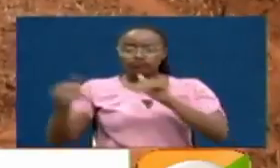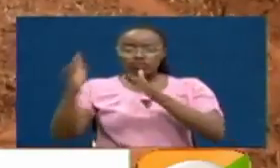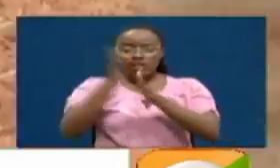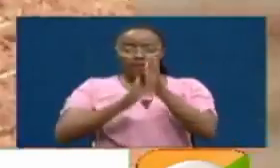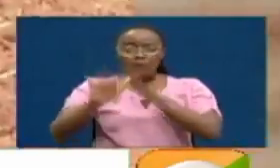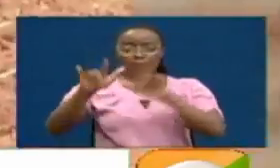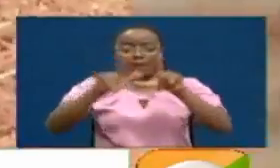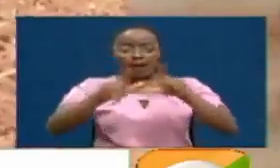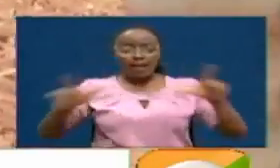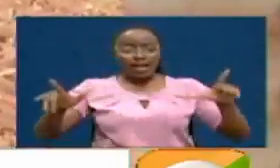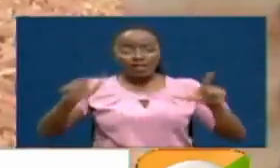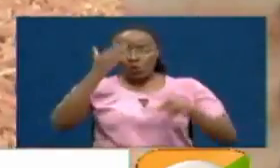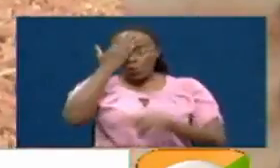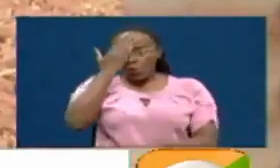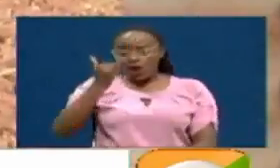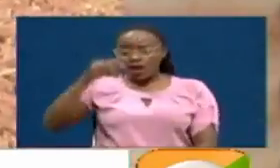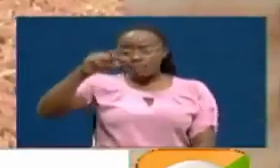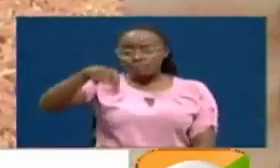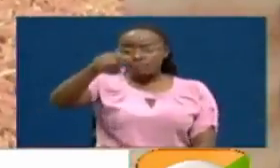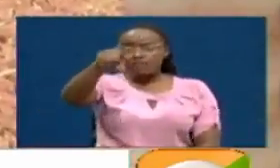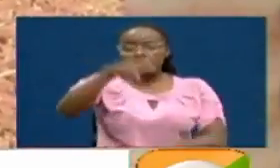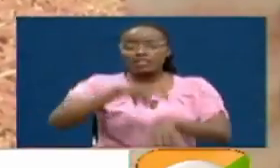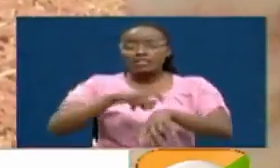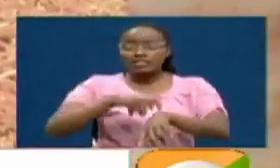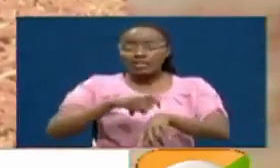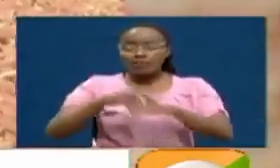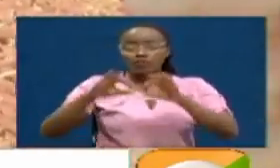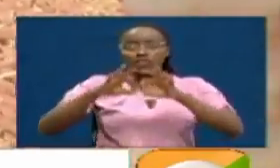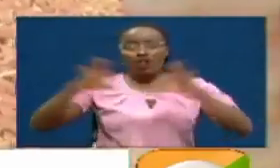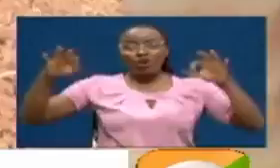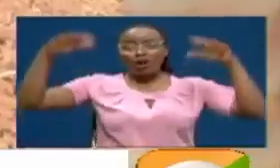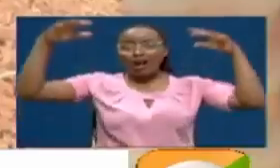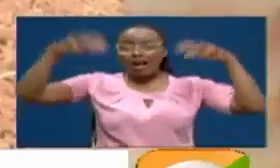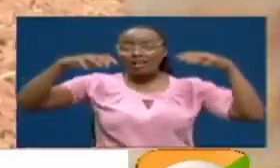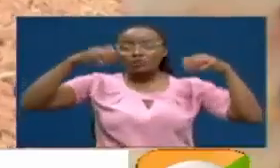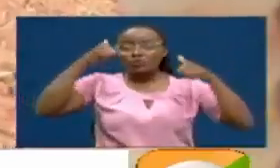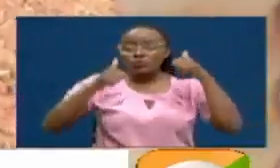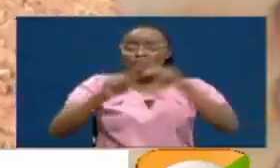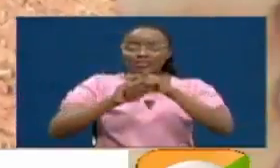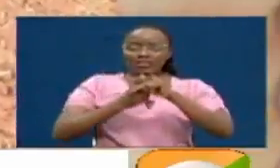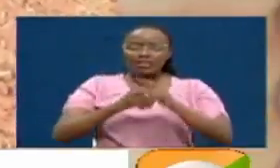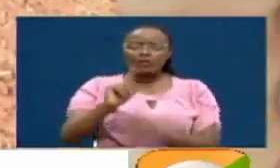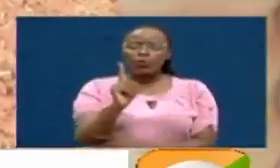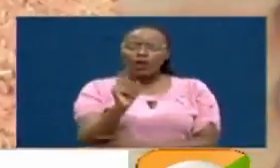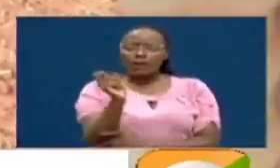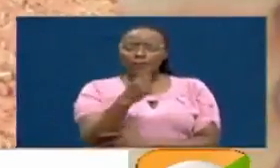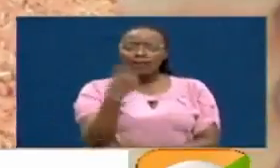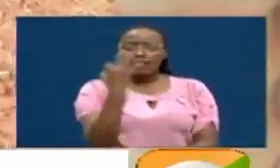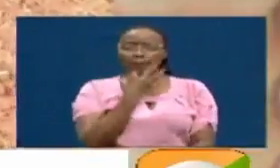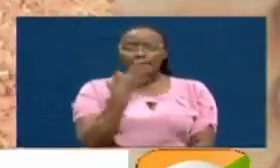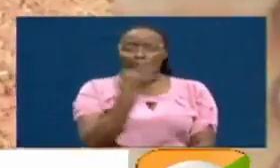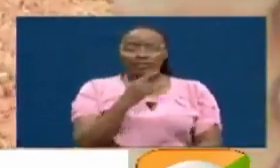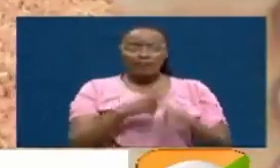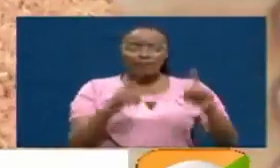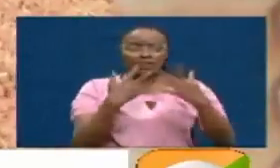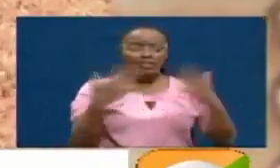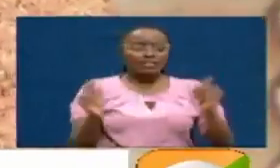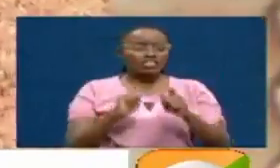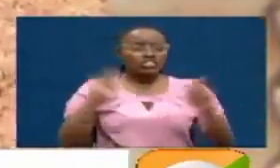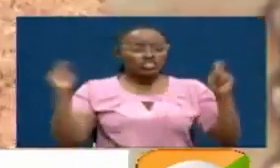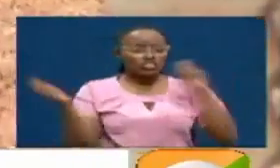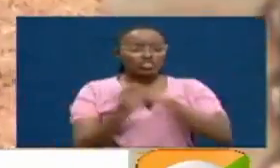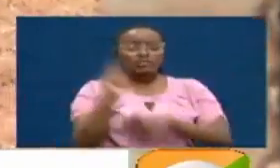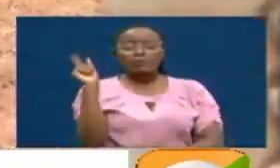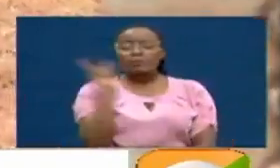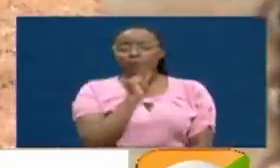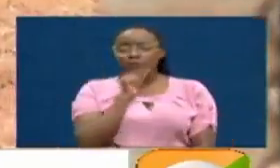their farms for the planting season during the long rains that usually kicks in March. But things have changed